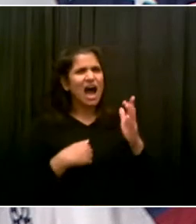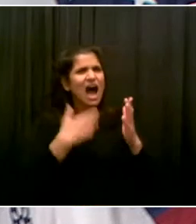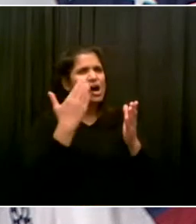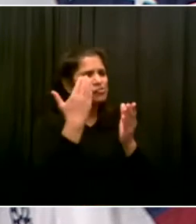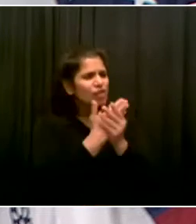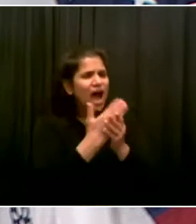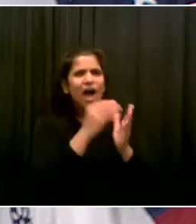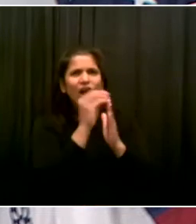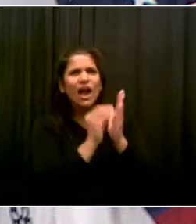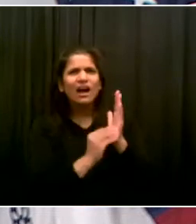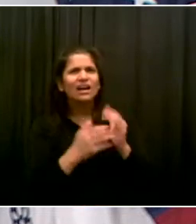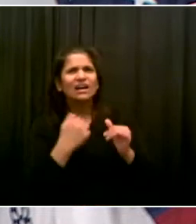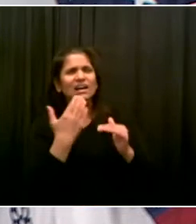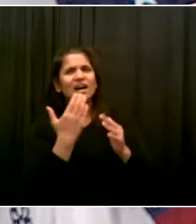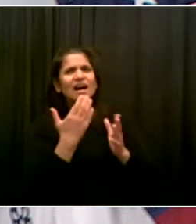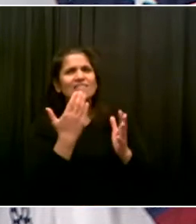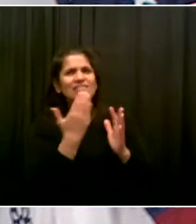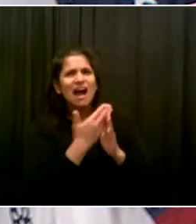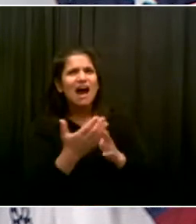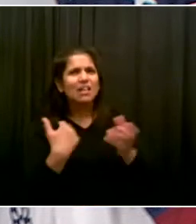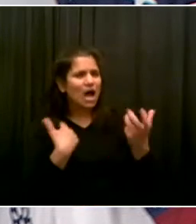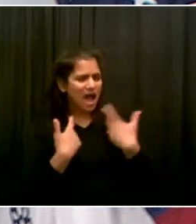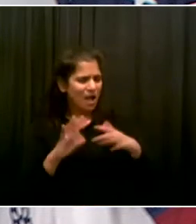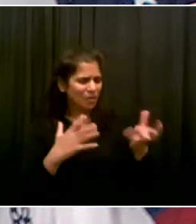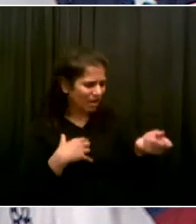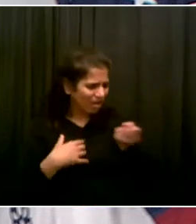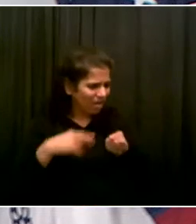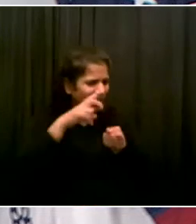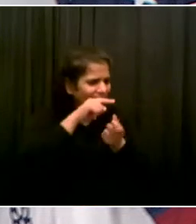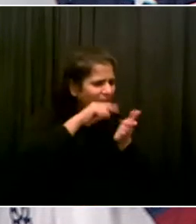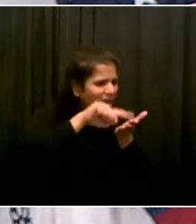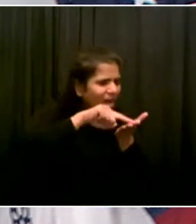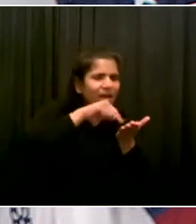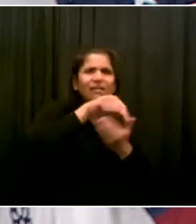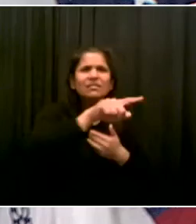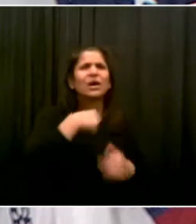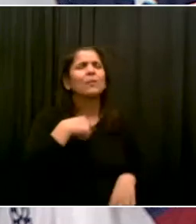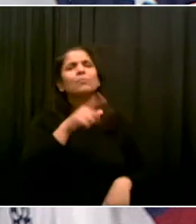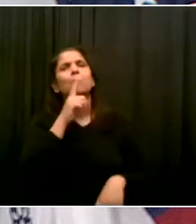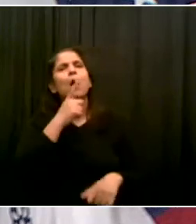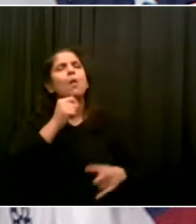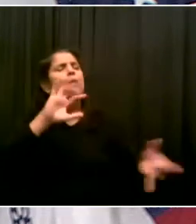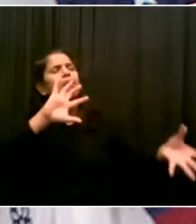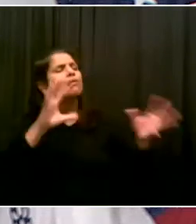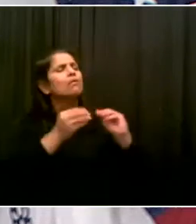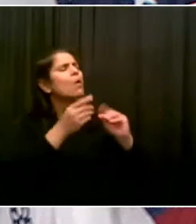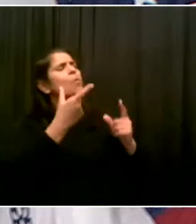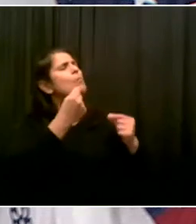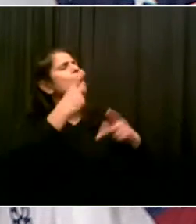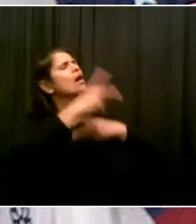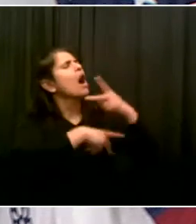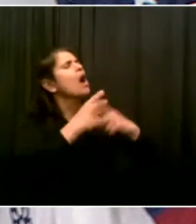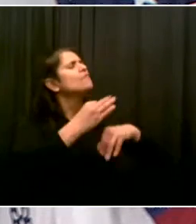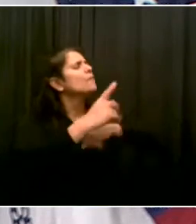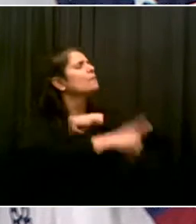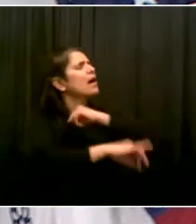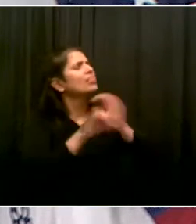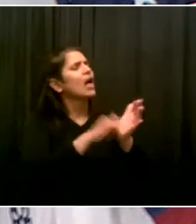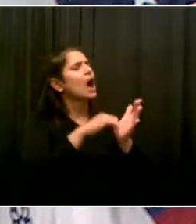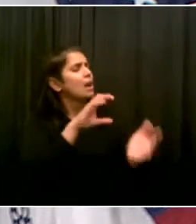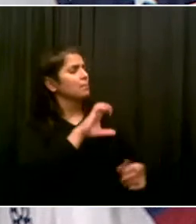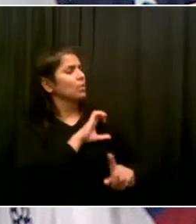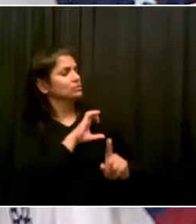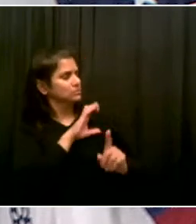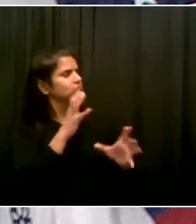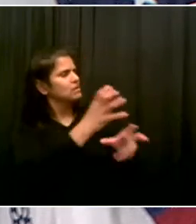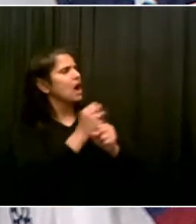if any, did this officer receive? When you submit a FOIL, the earliest date